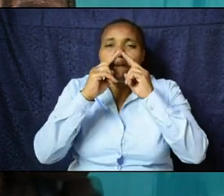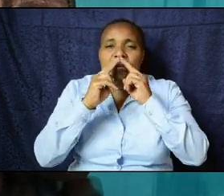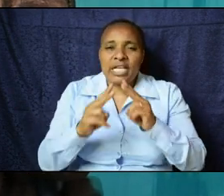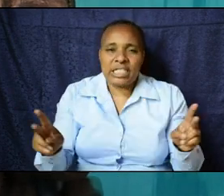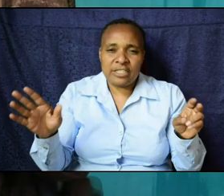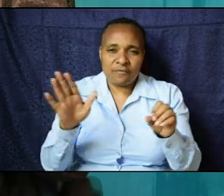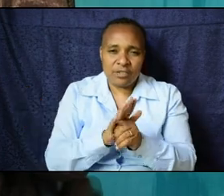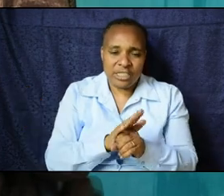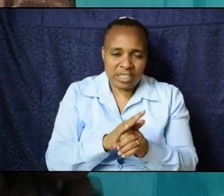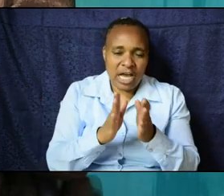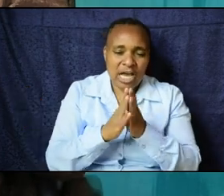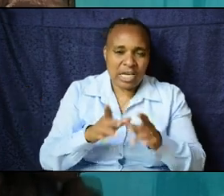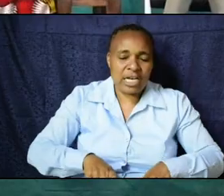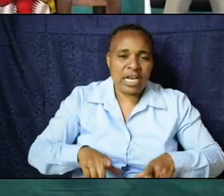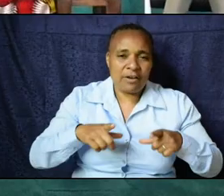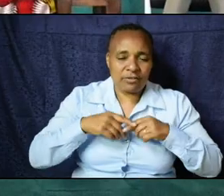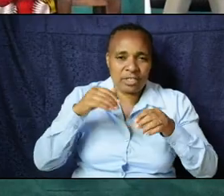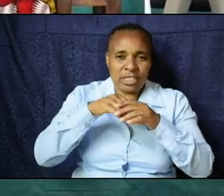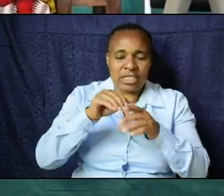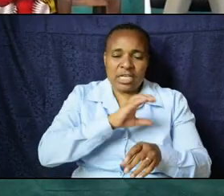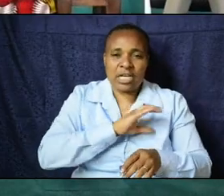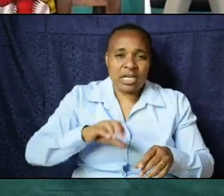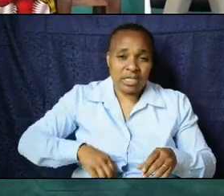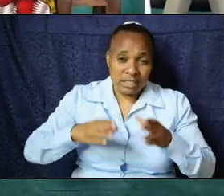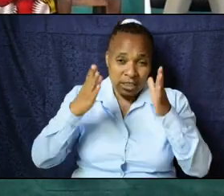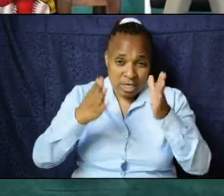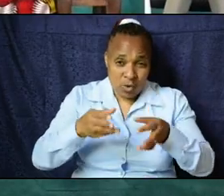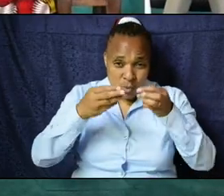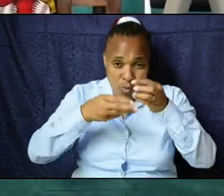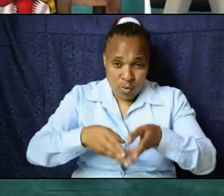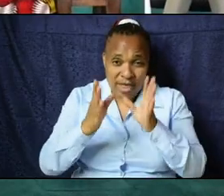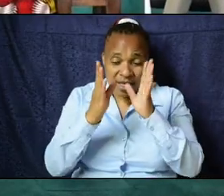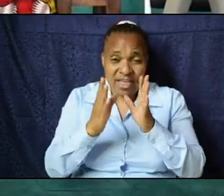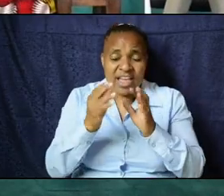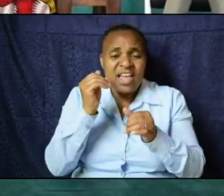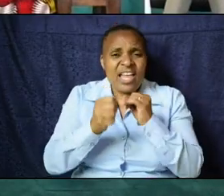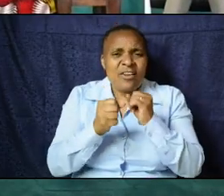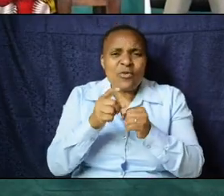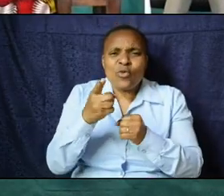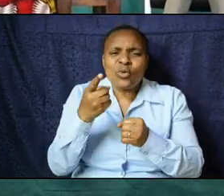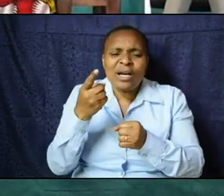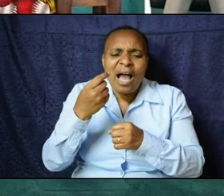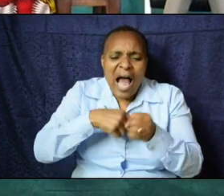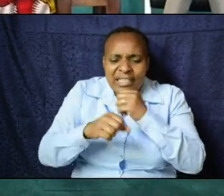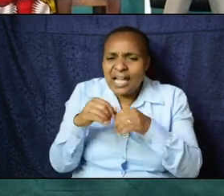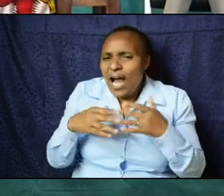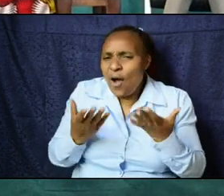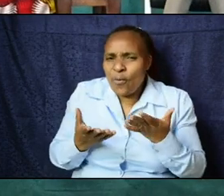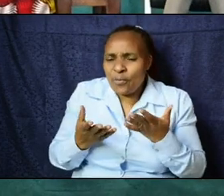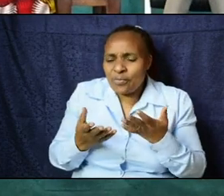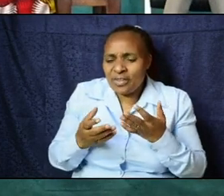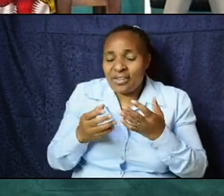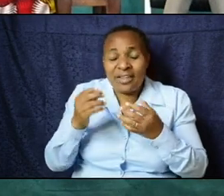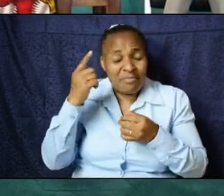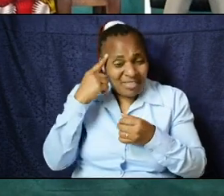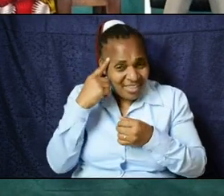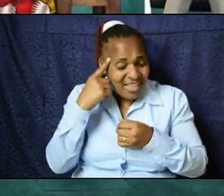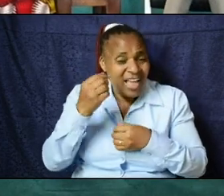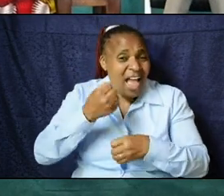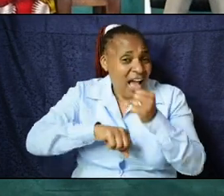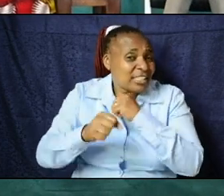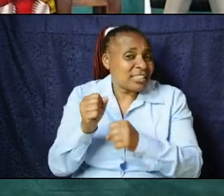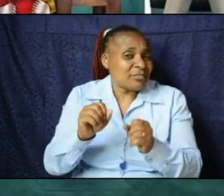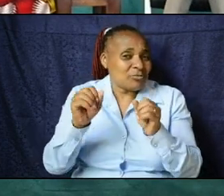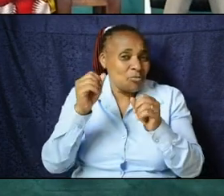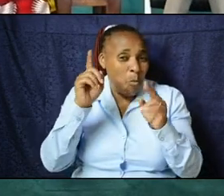and lovingly, Christ way. Amen, amen. And how do you think they'll react if you told them that? I think they'll react positively because the